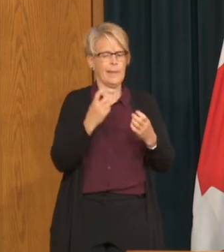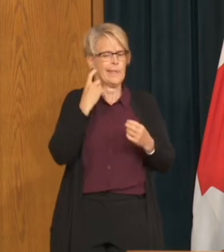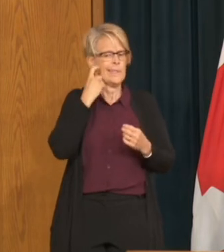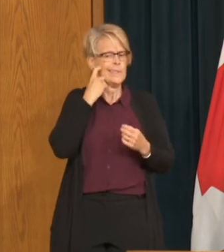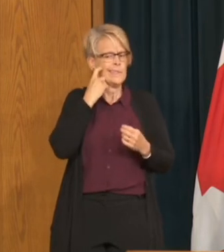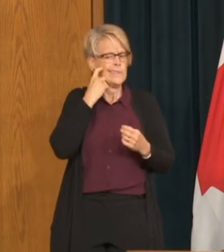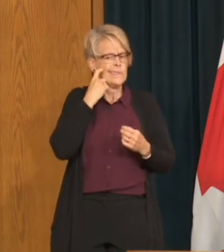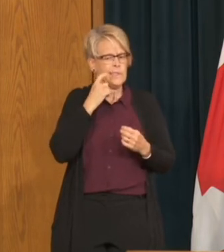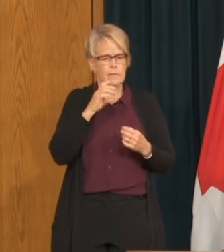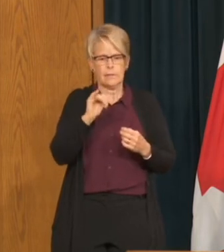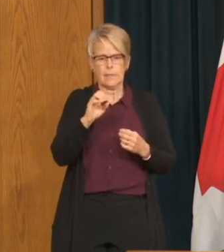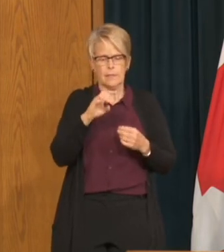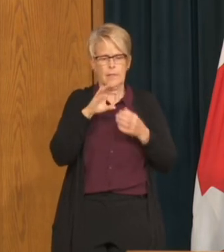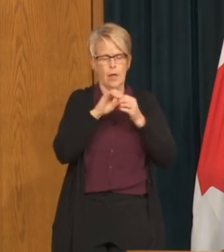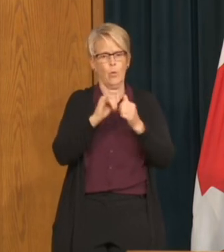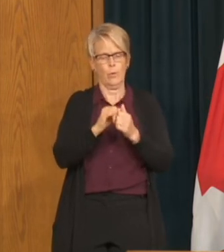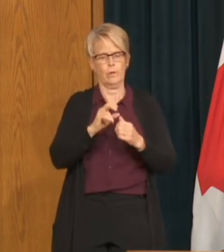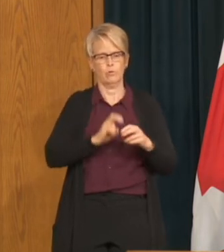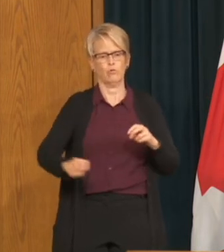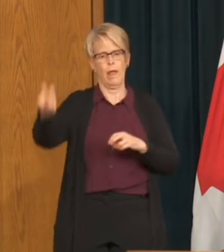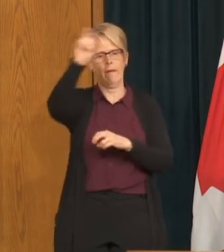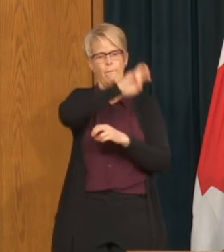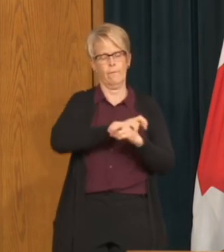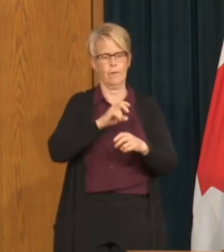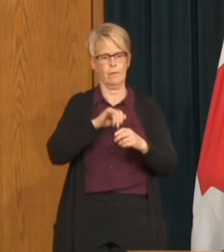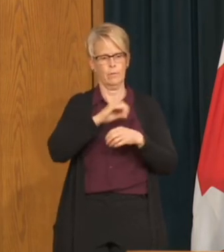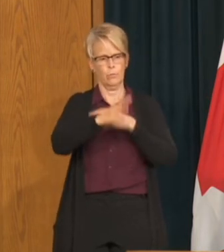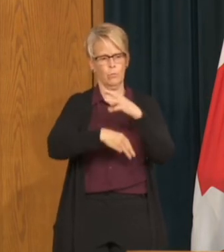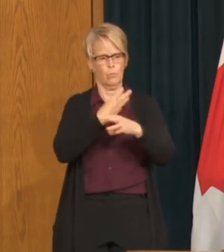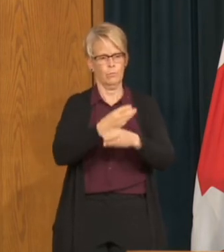to international travel?